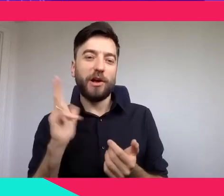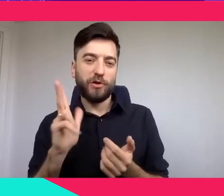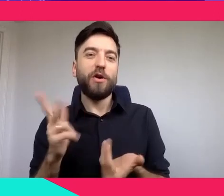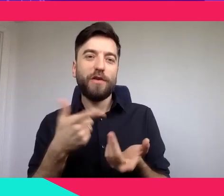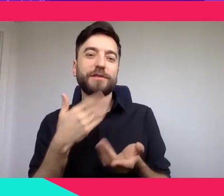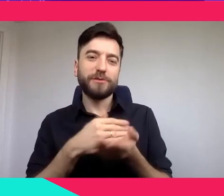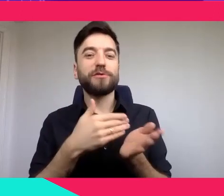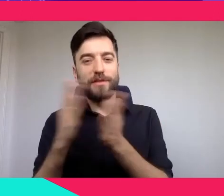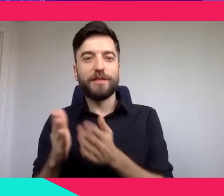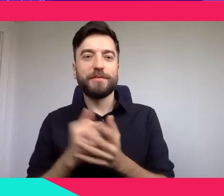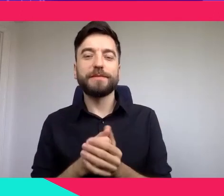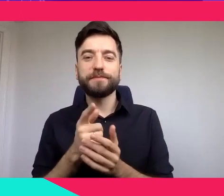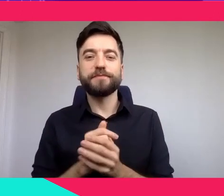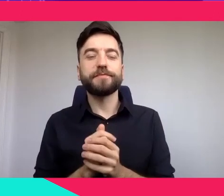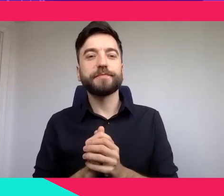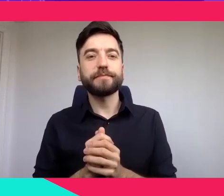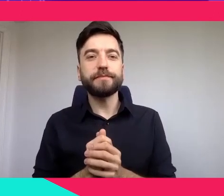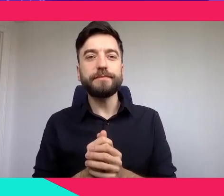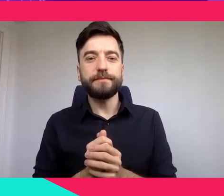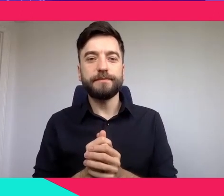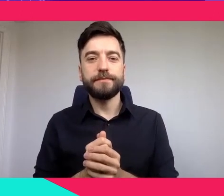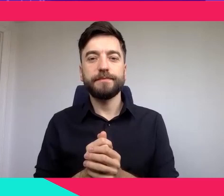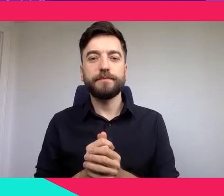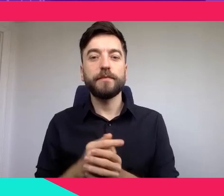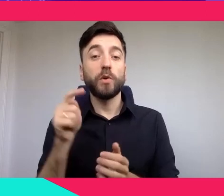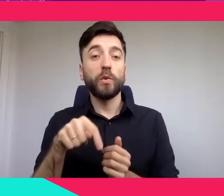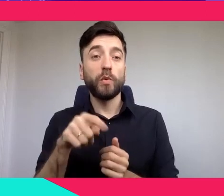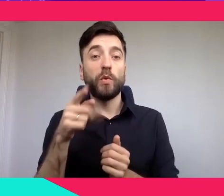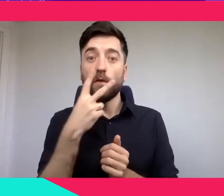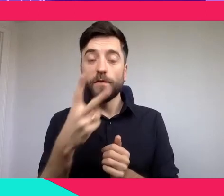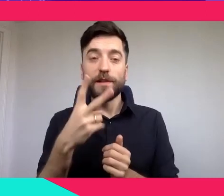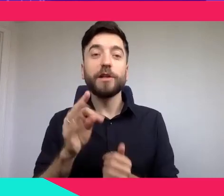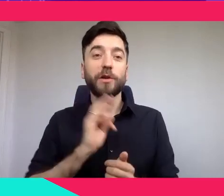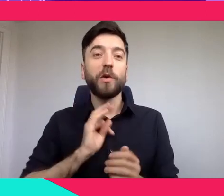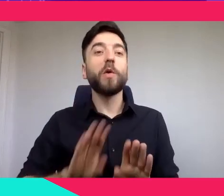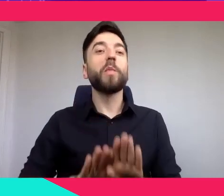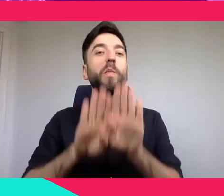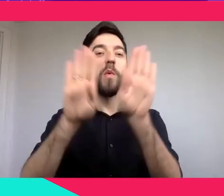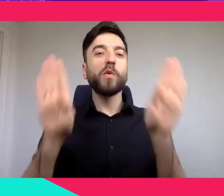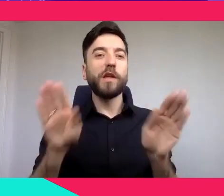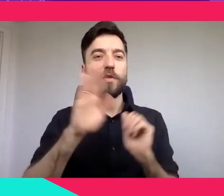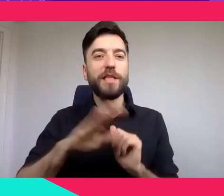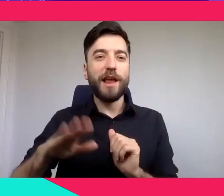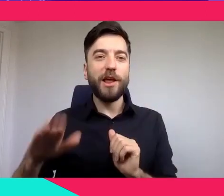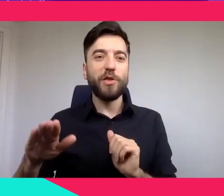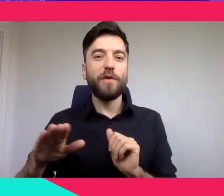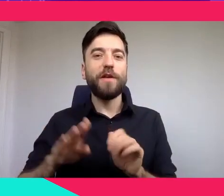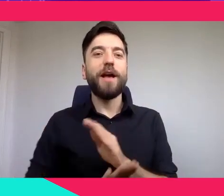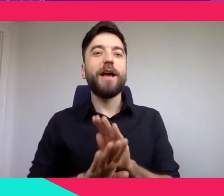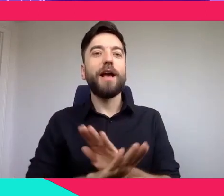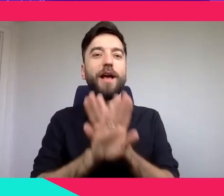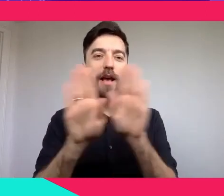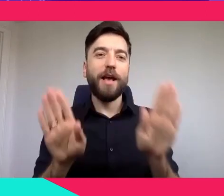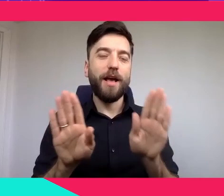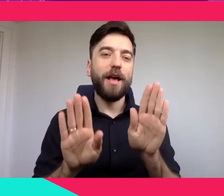and go to our museum. This is the National Gallery of Denmark. Maybe some of you had visited it. I know some